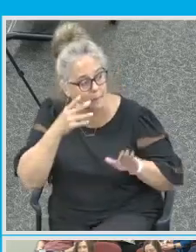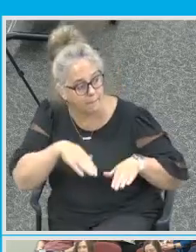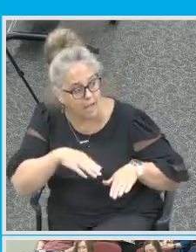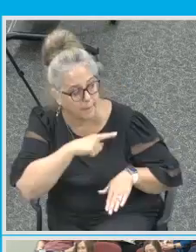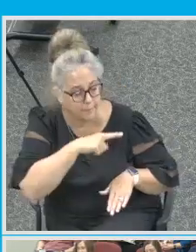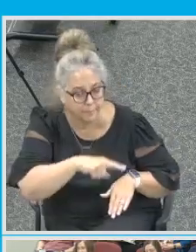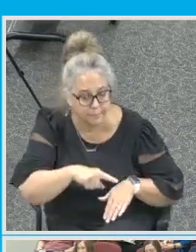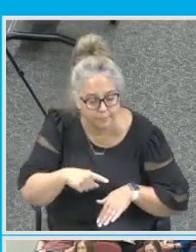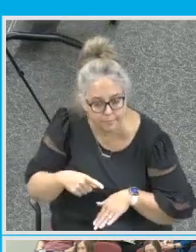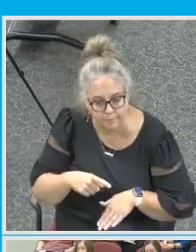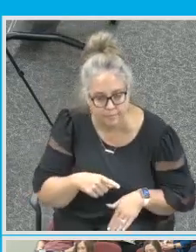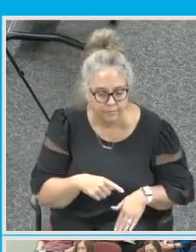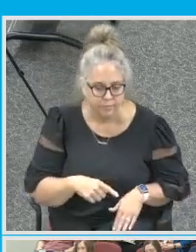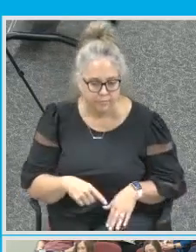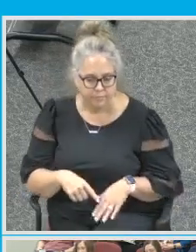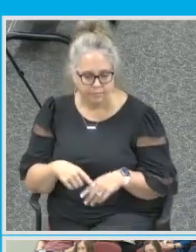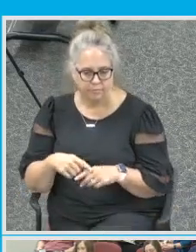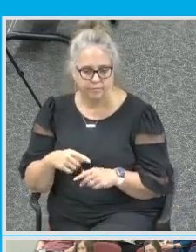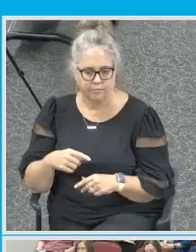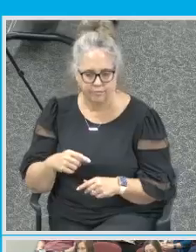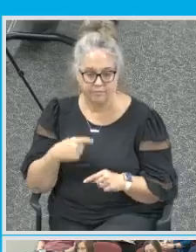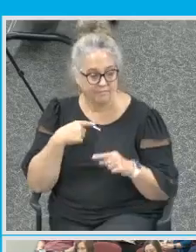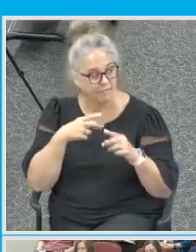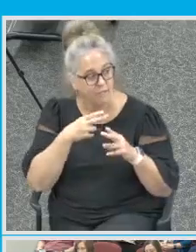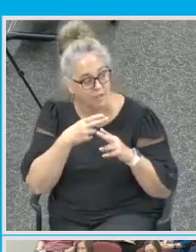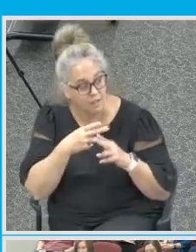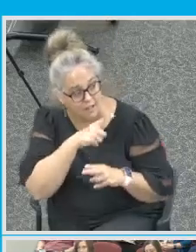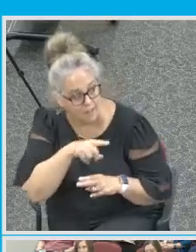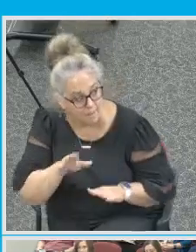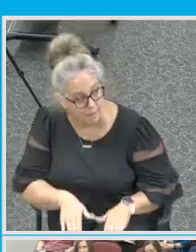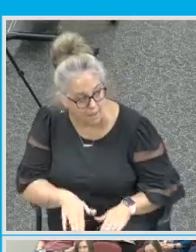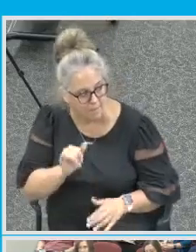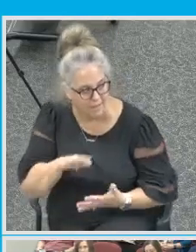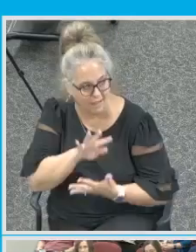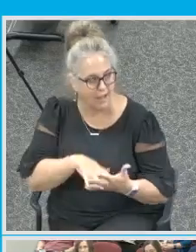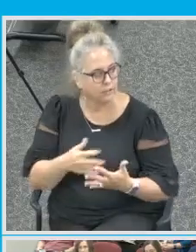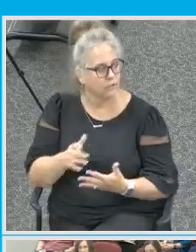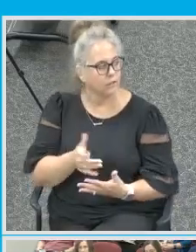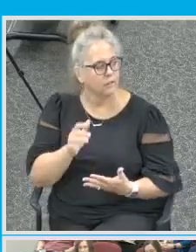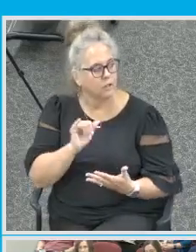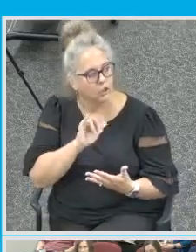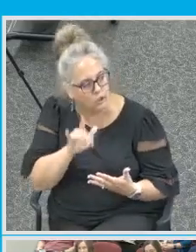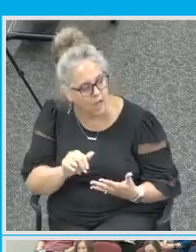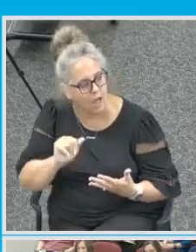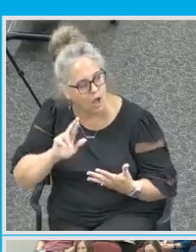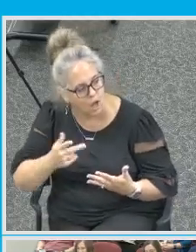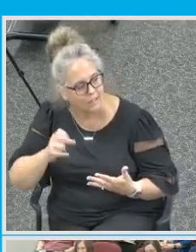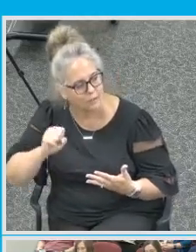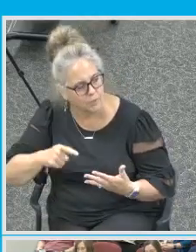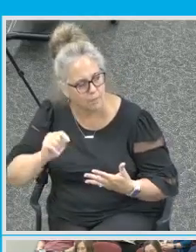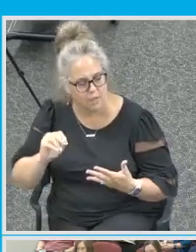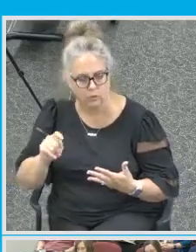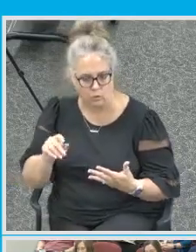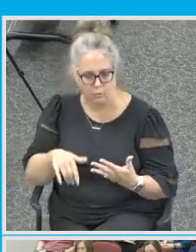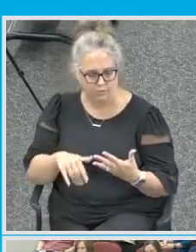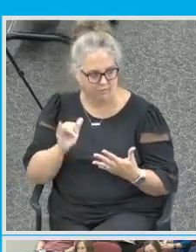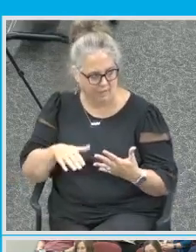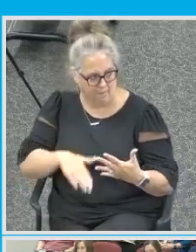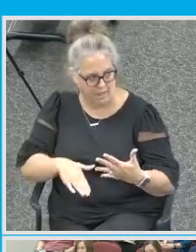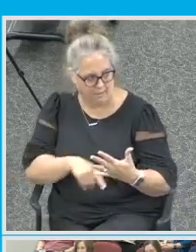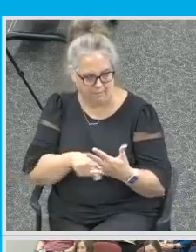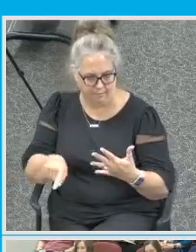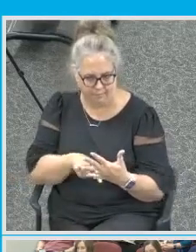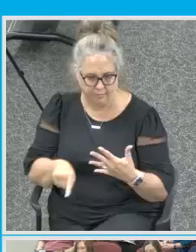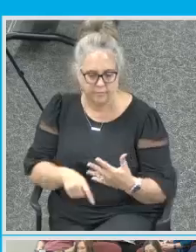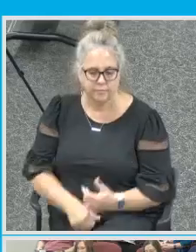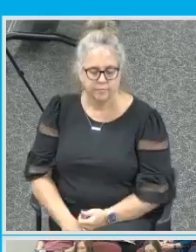call the calendar weeks of the year that we use in public health, and I superimposed the months of the year so you sort of know where we're at.